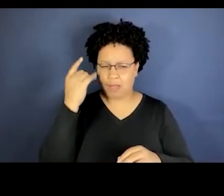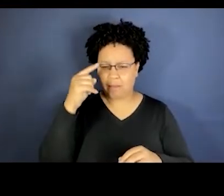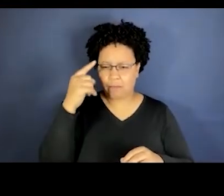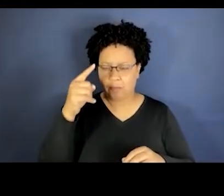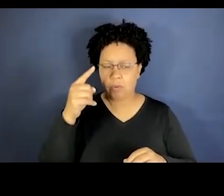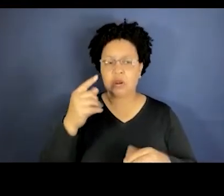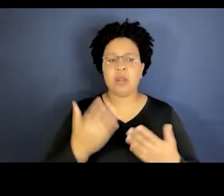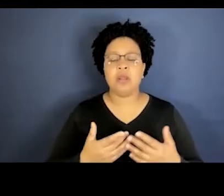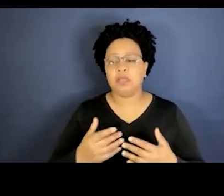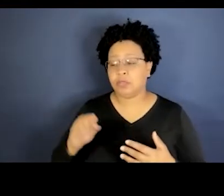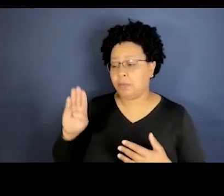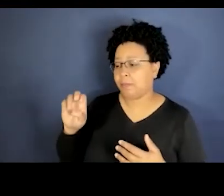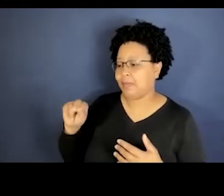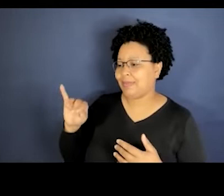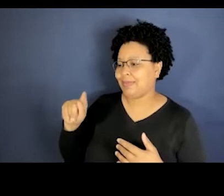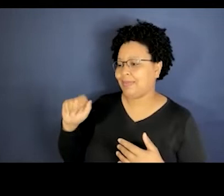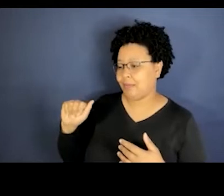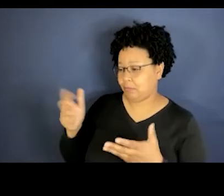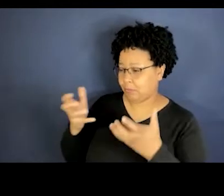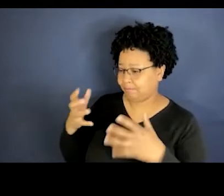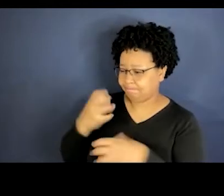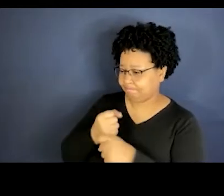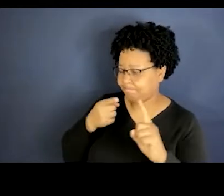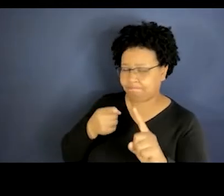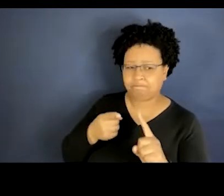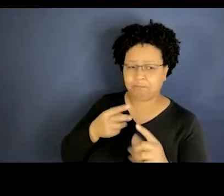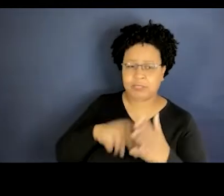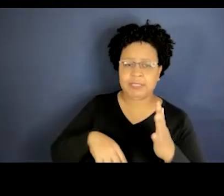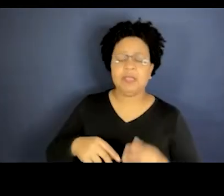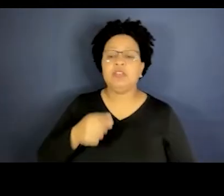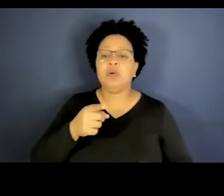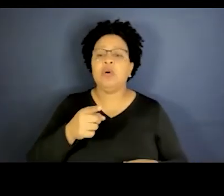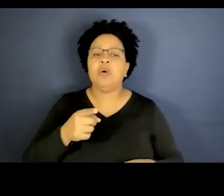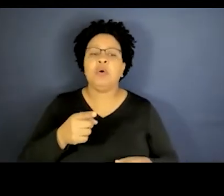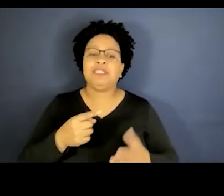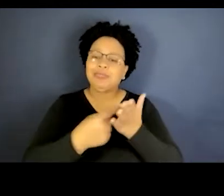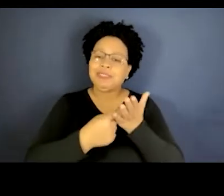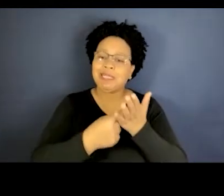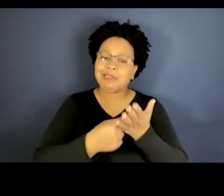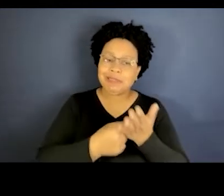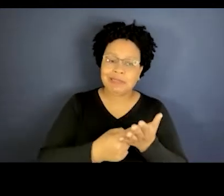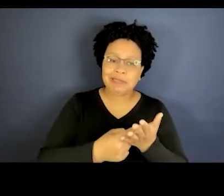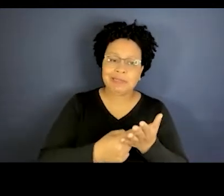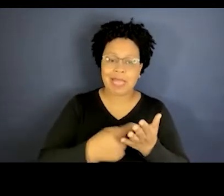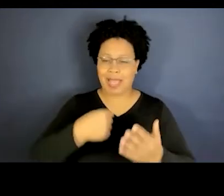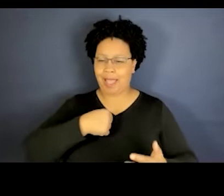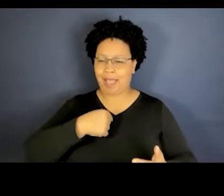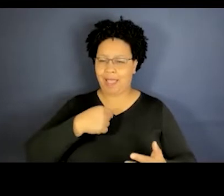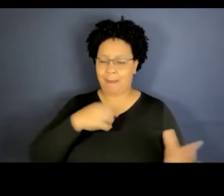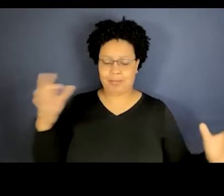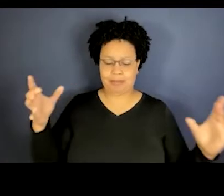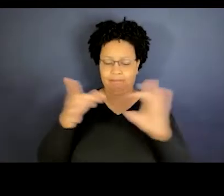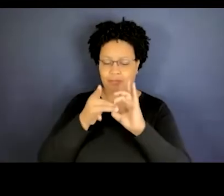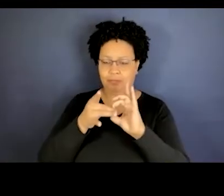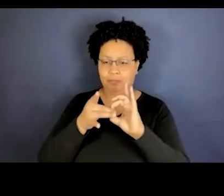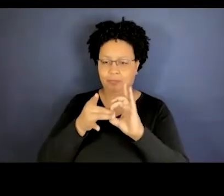piece. So Benita, you want to say that? Absolutely. So in this, where she talks about the puzzle piece, she says, I was the link. And I